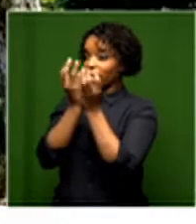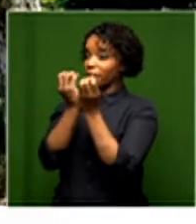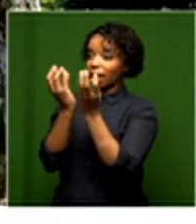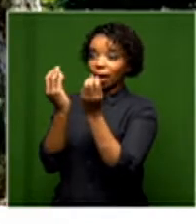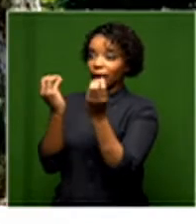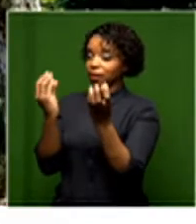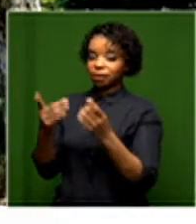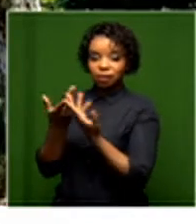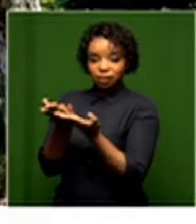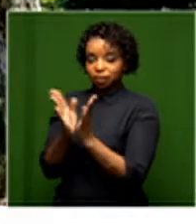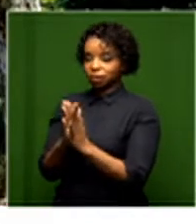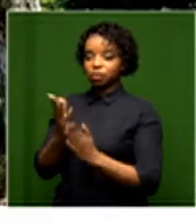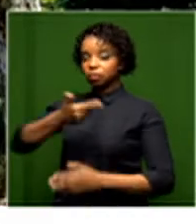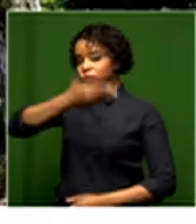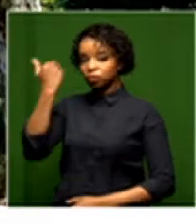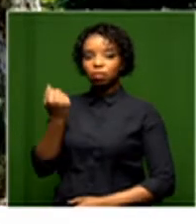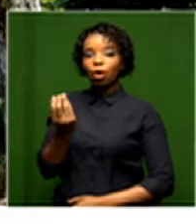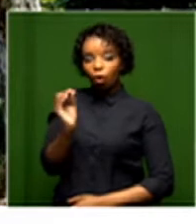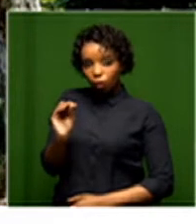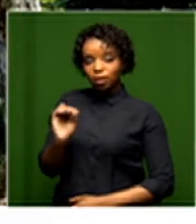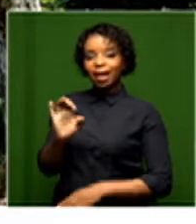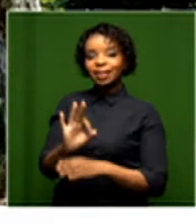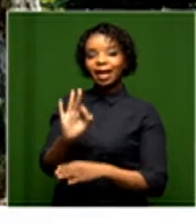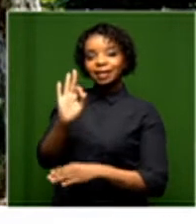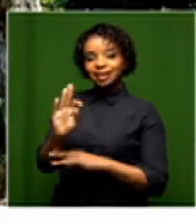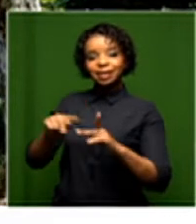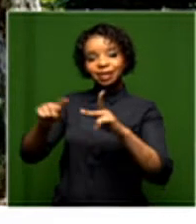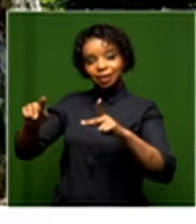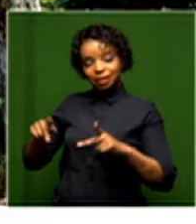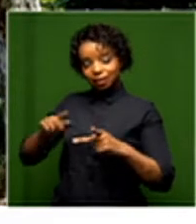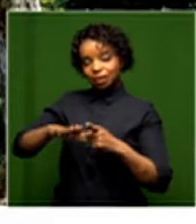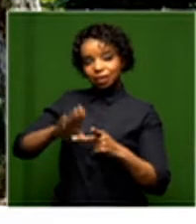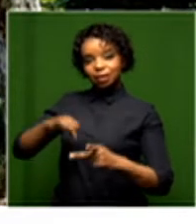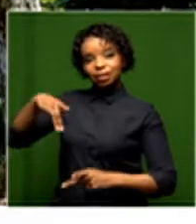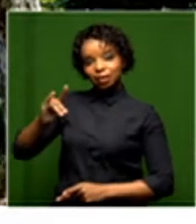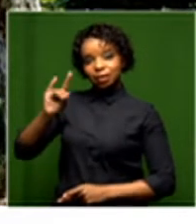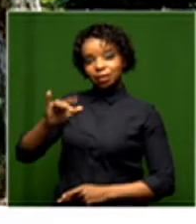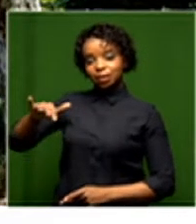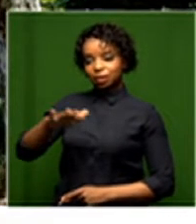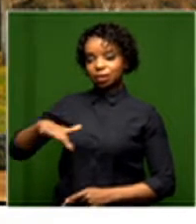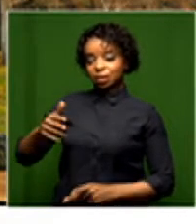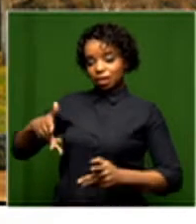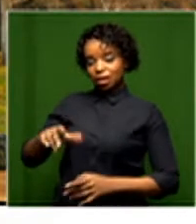there are 13 botanical and zoological gardens in South Africa. Why do you think that's the case, though?